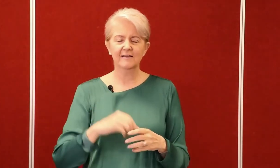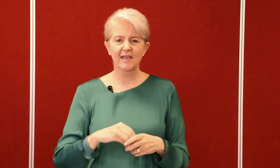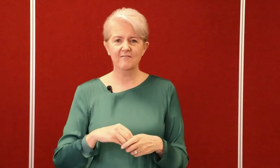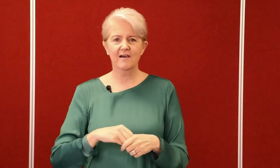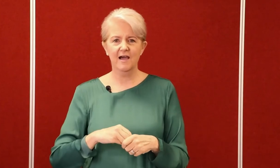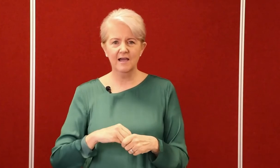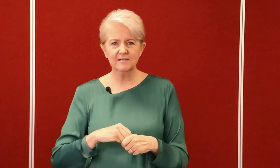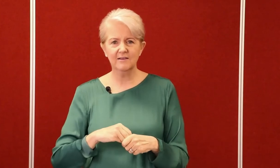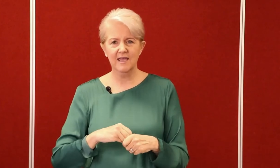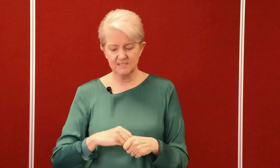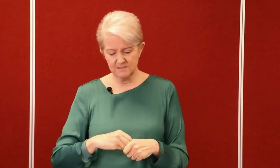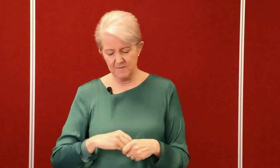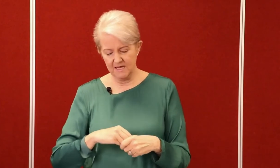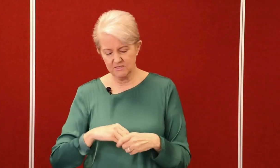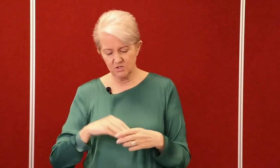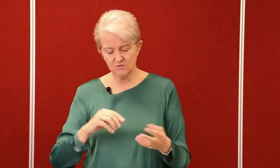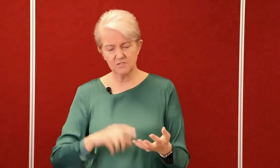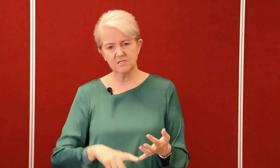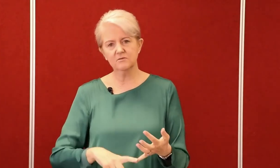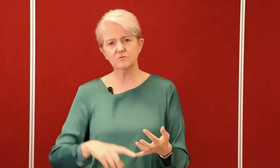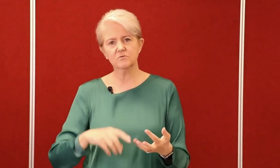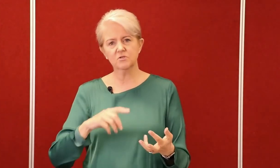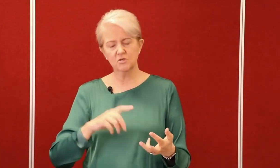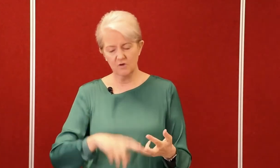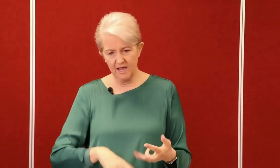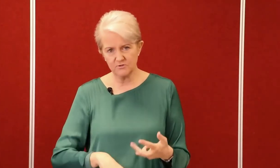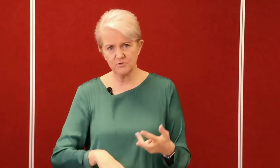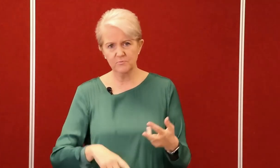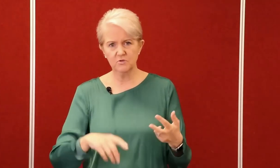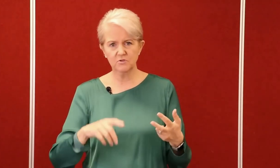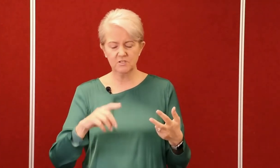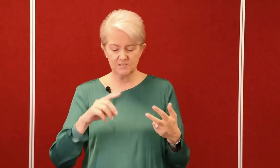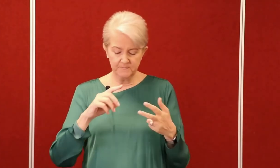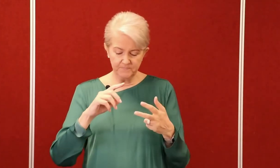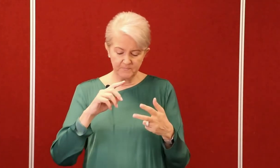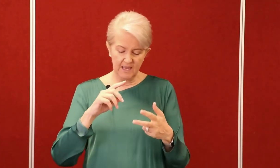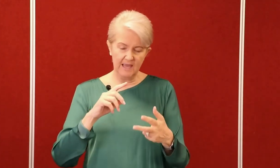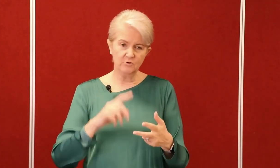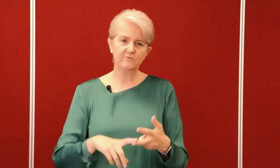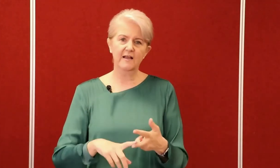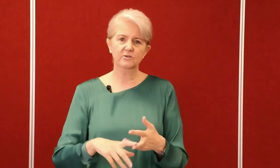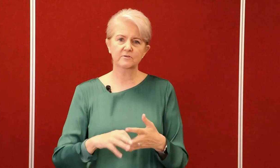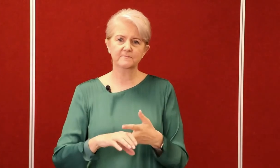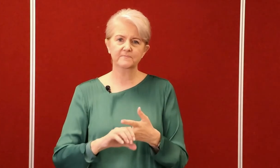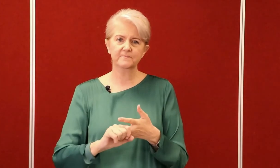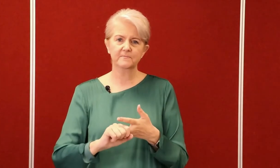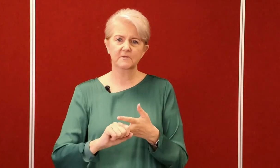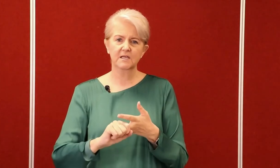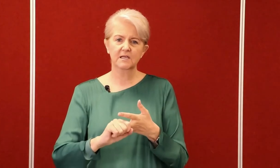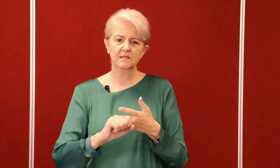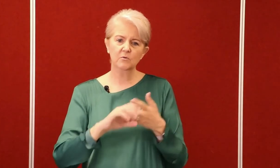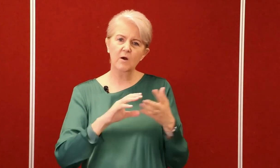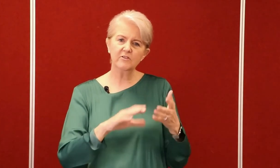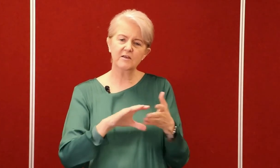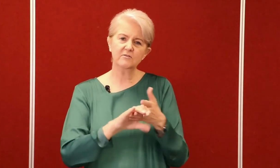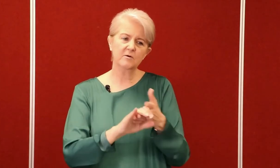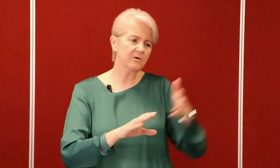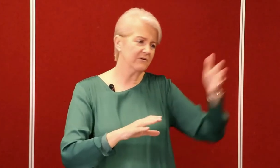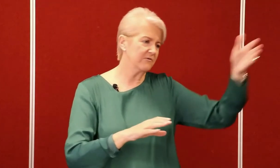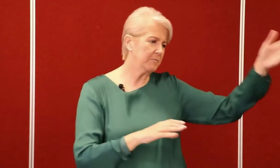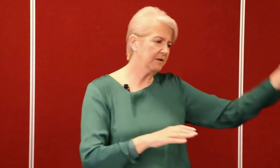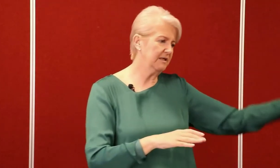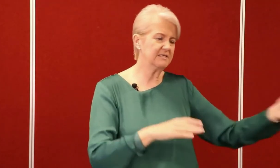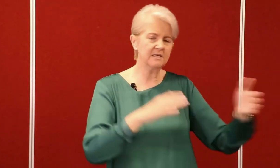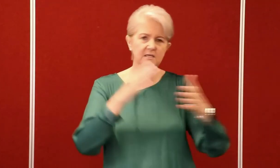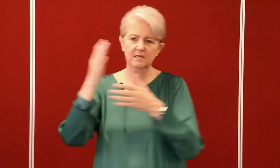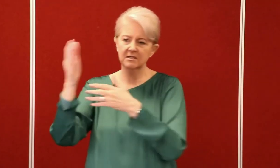Never, ever underestimate your skills, your attributes, and your value. The one thing that